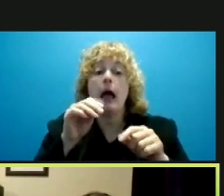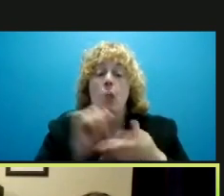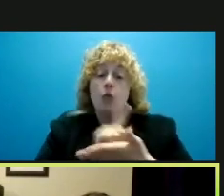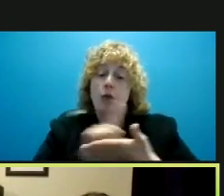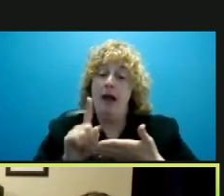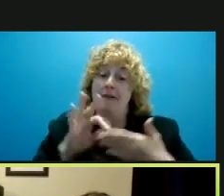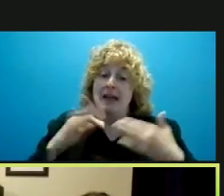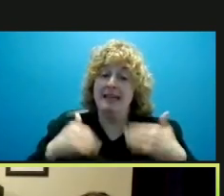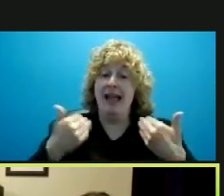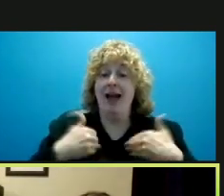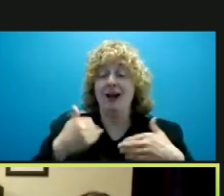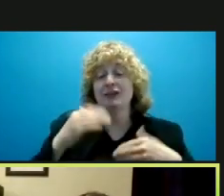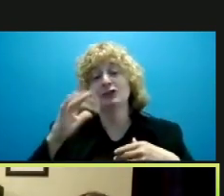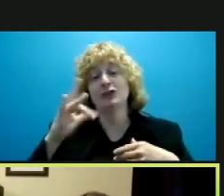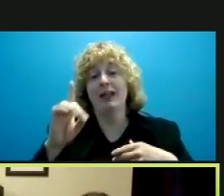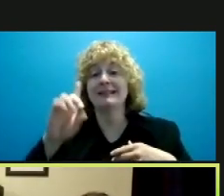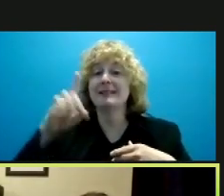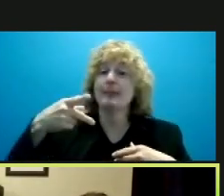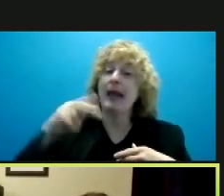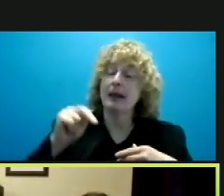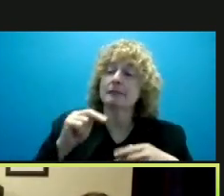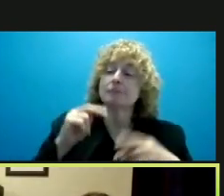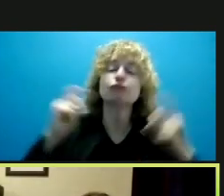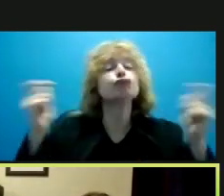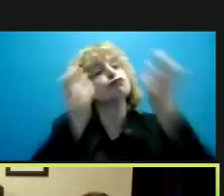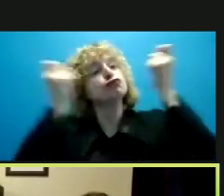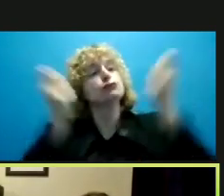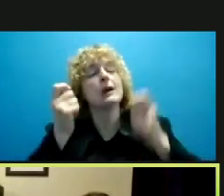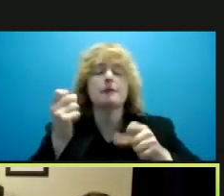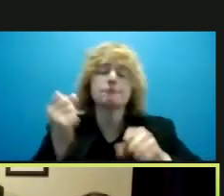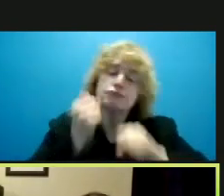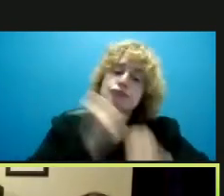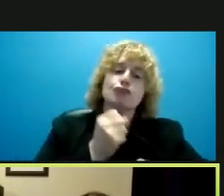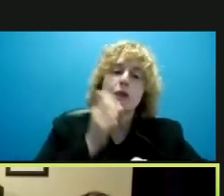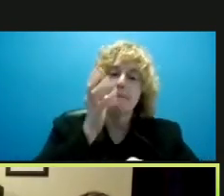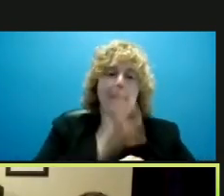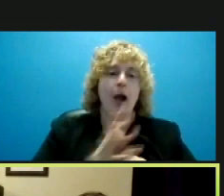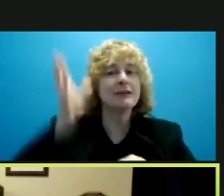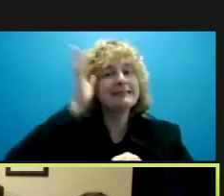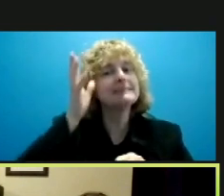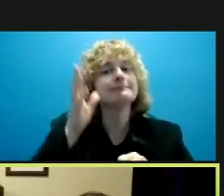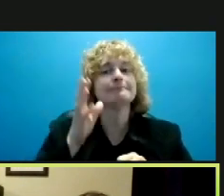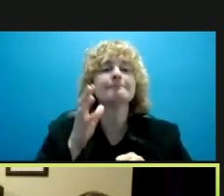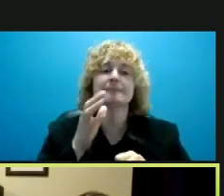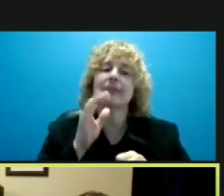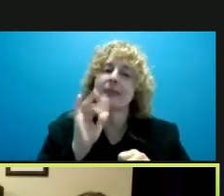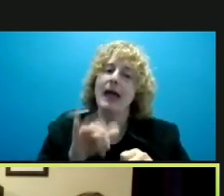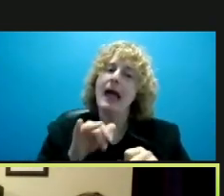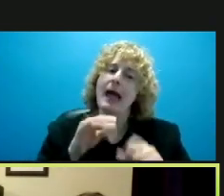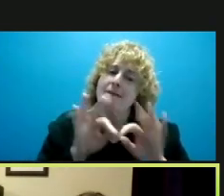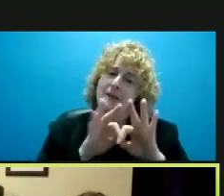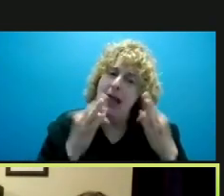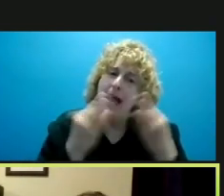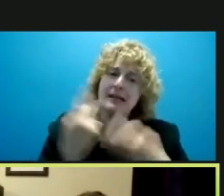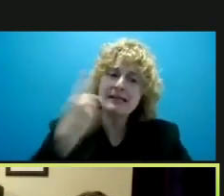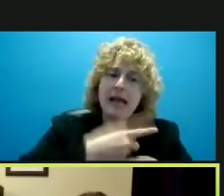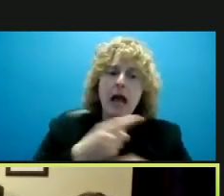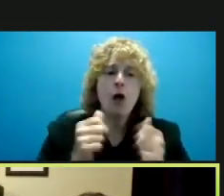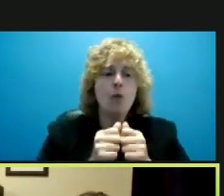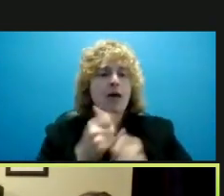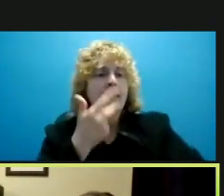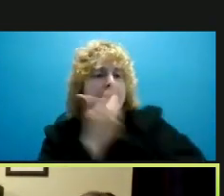Celebrating Powerful Parenting with Advocacy and Health Workshops and a Family Day with Vaccine